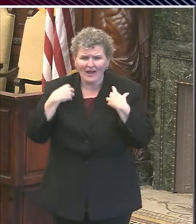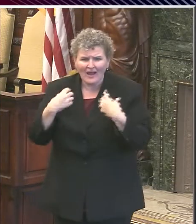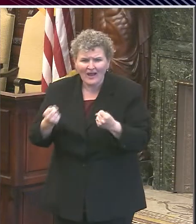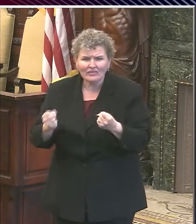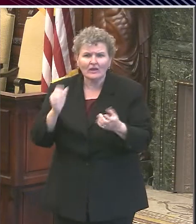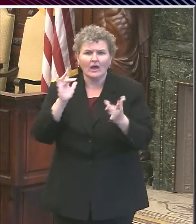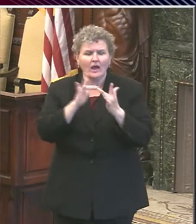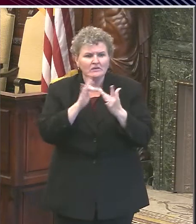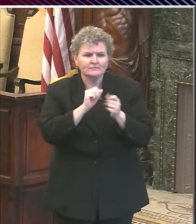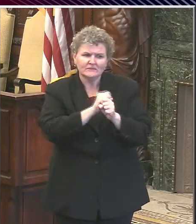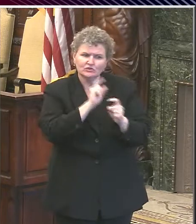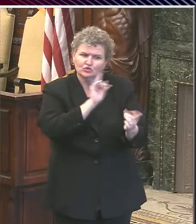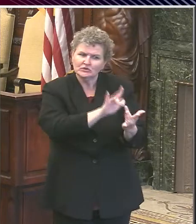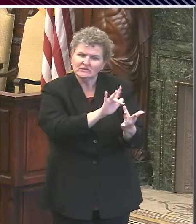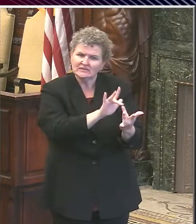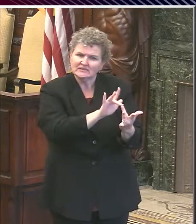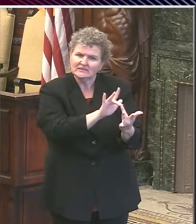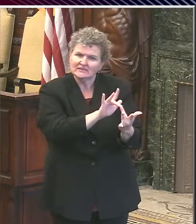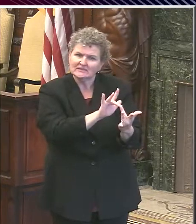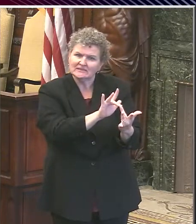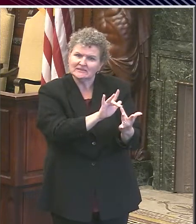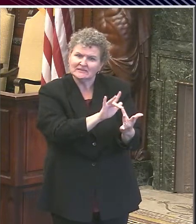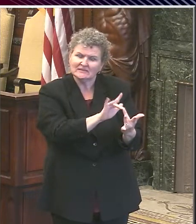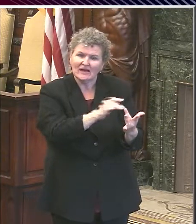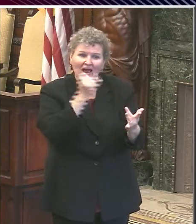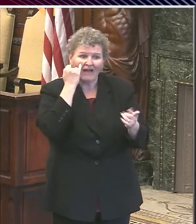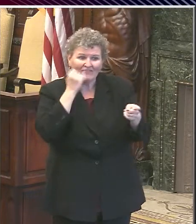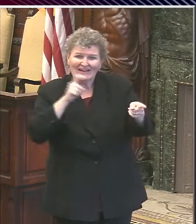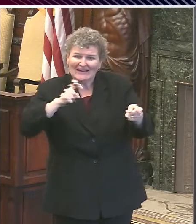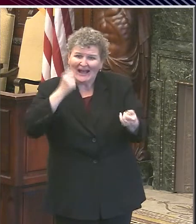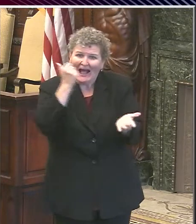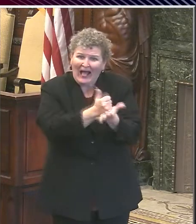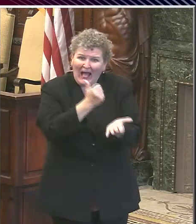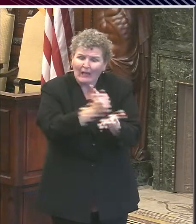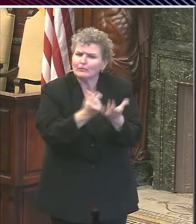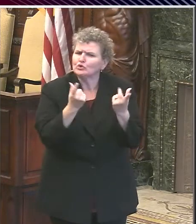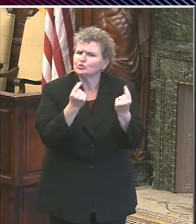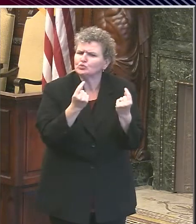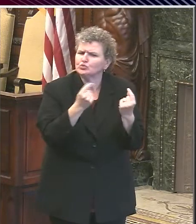one, visit mindfultogether.com, which is spelled